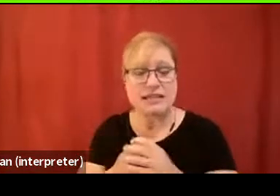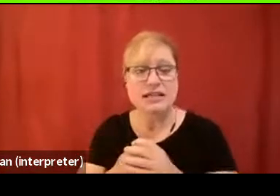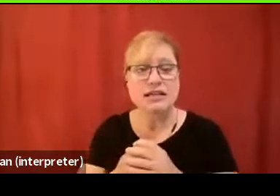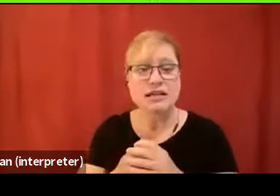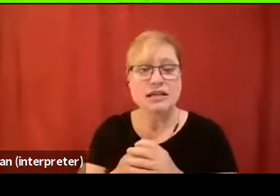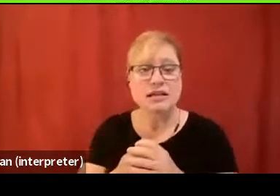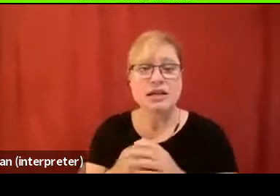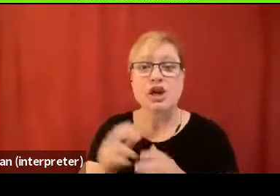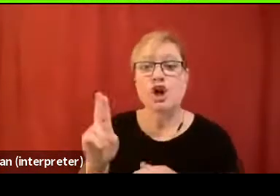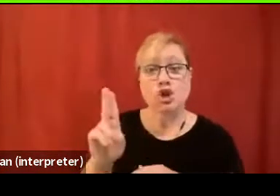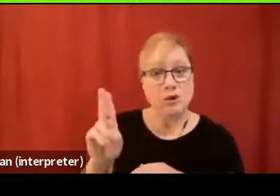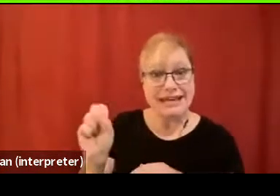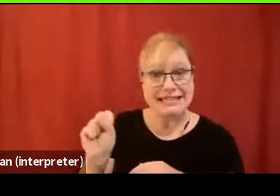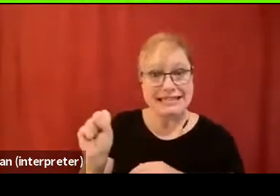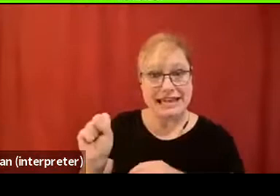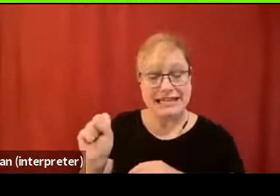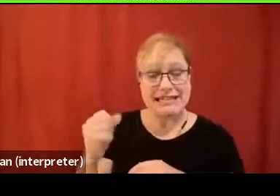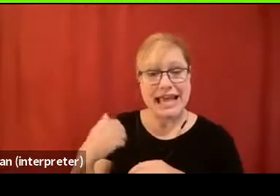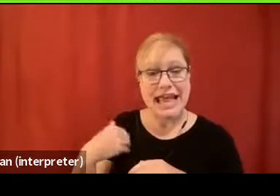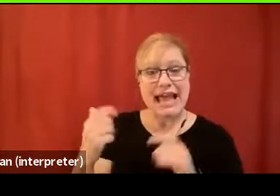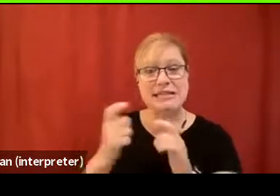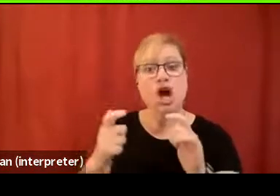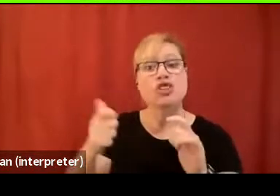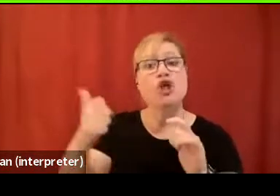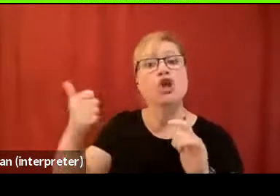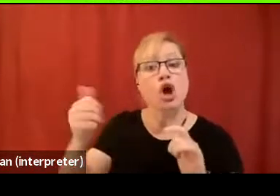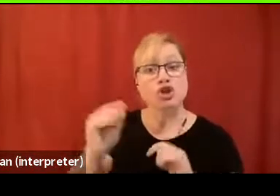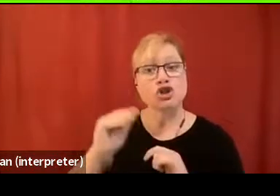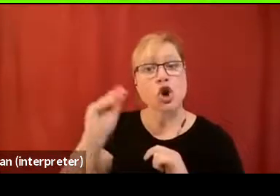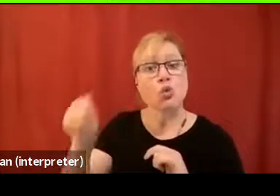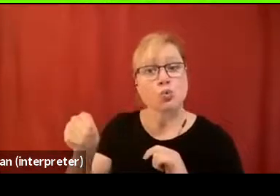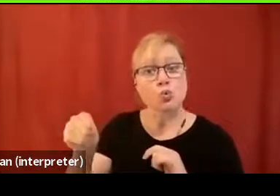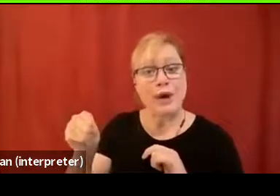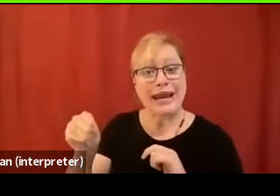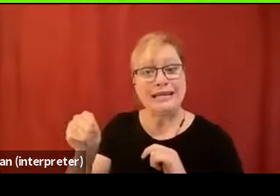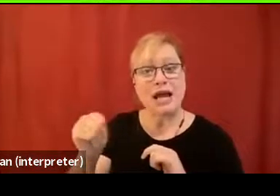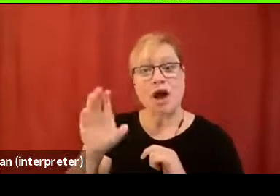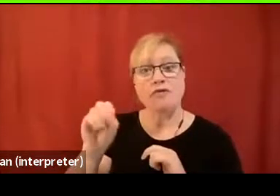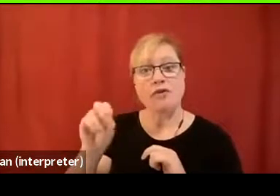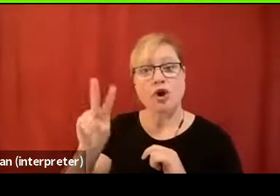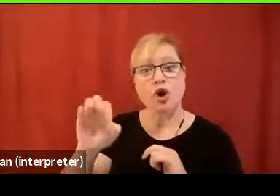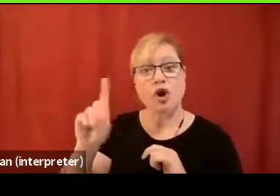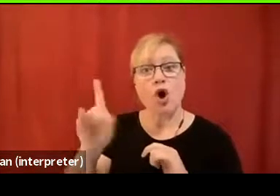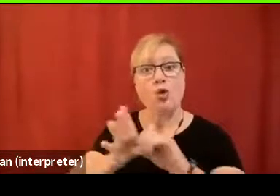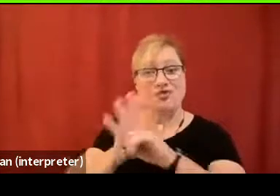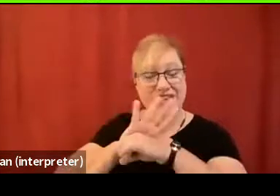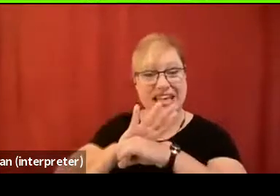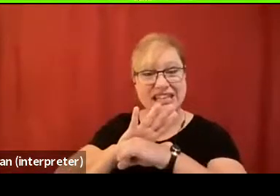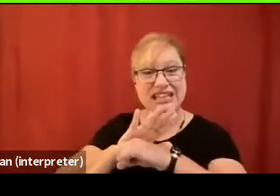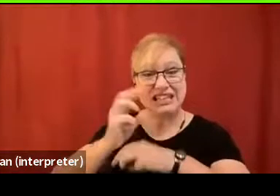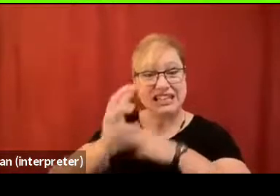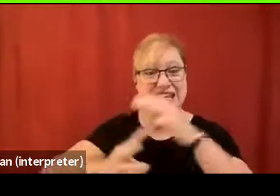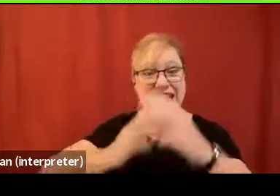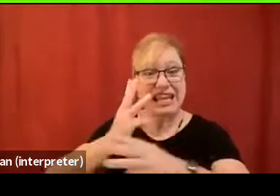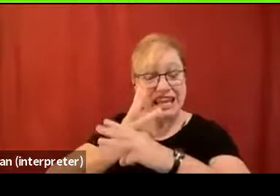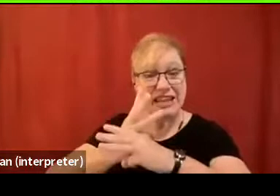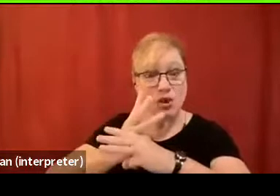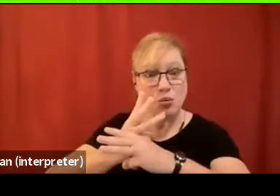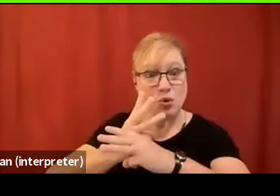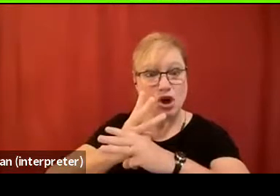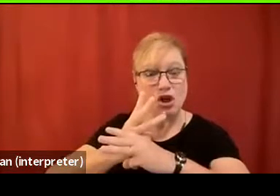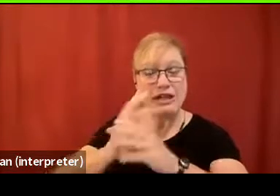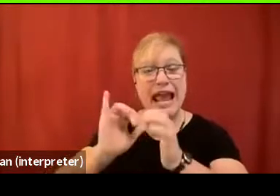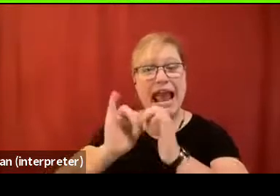the United States has the largest rate of COVID infections in the world, right? And the way that